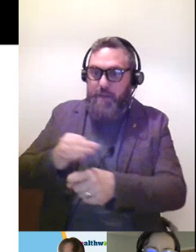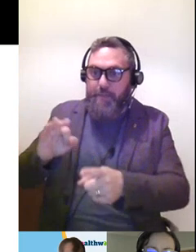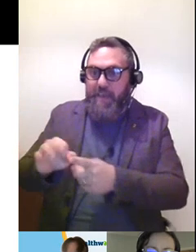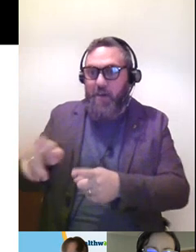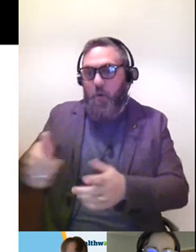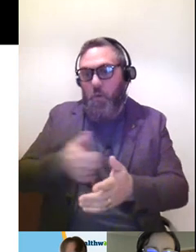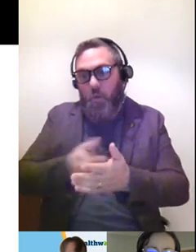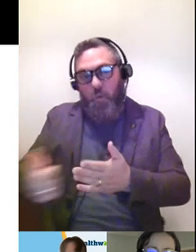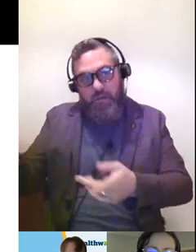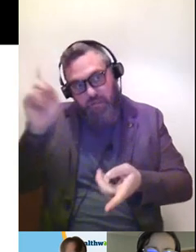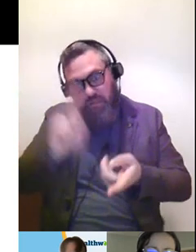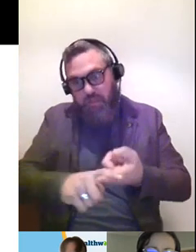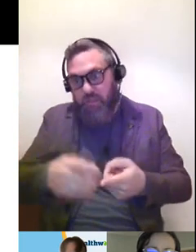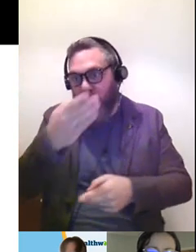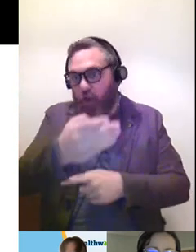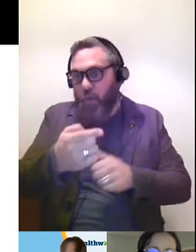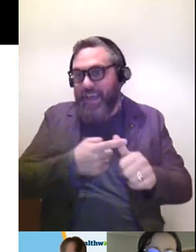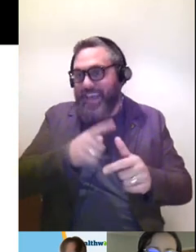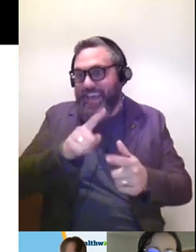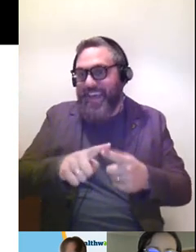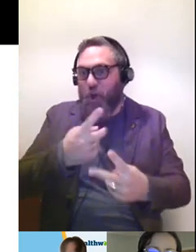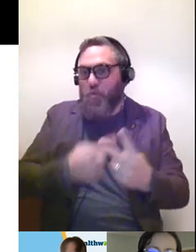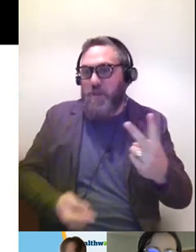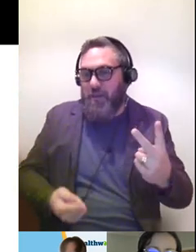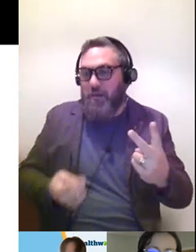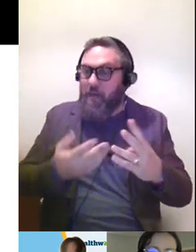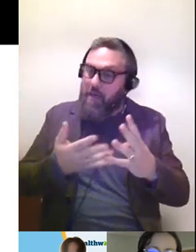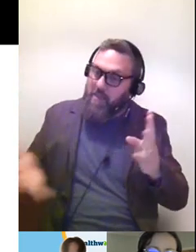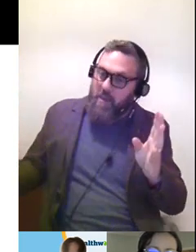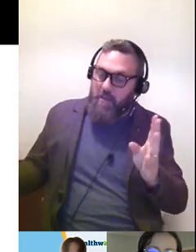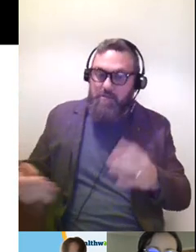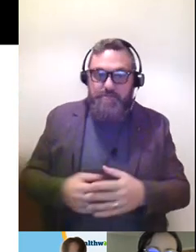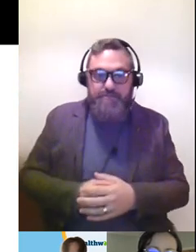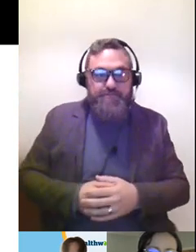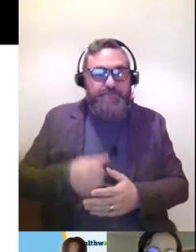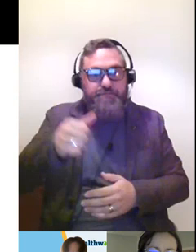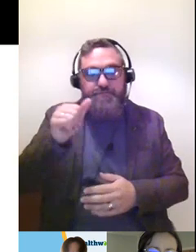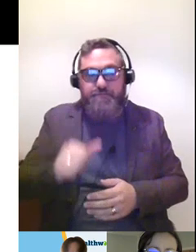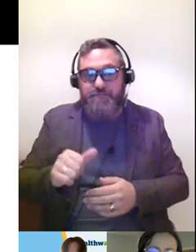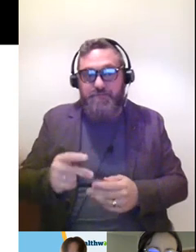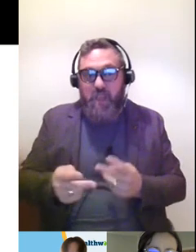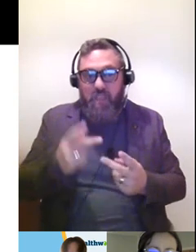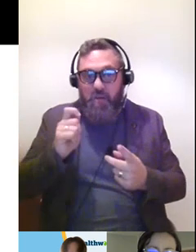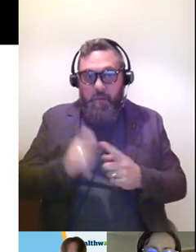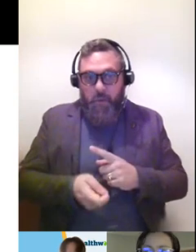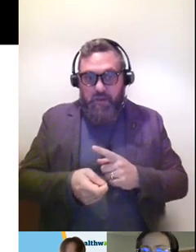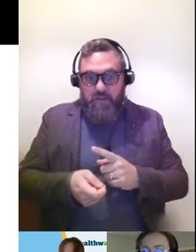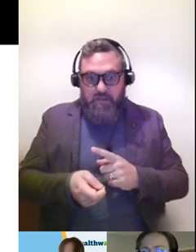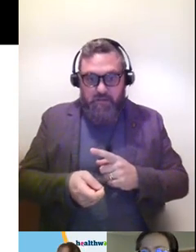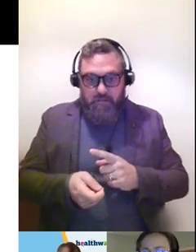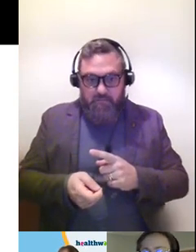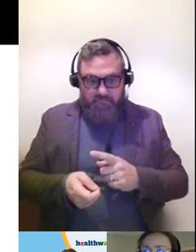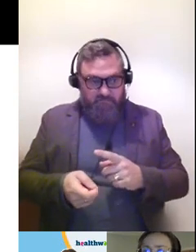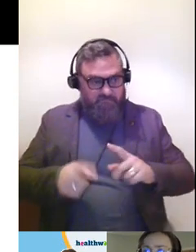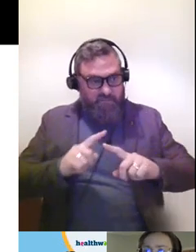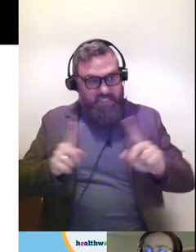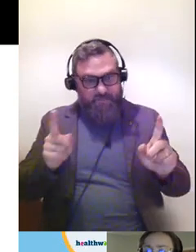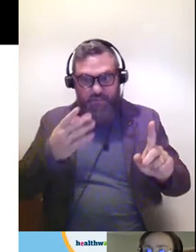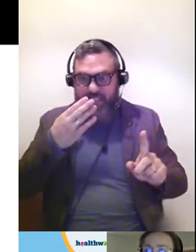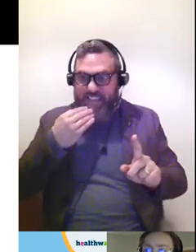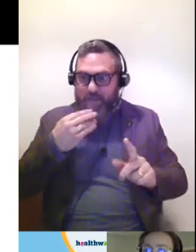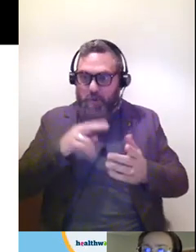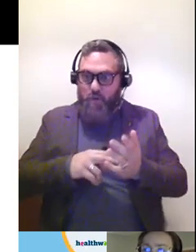A&E. The second is about trying to do more across all of our different organisation types